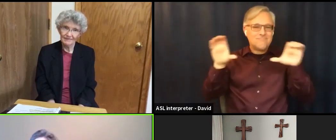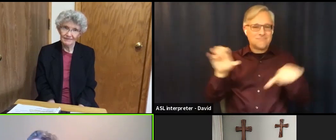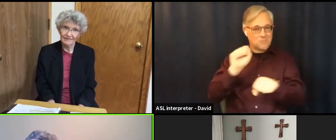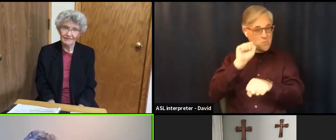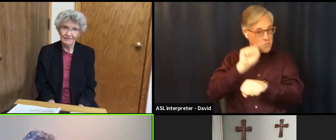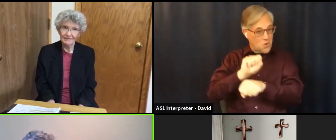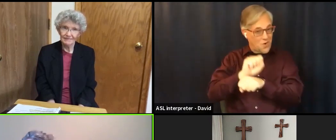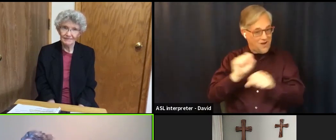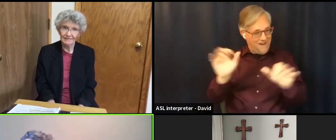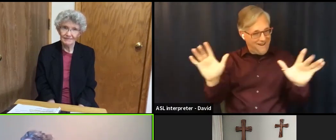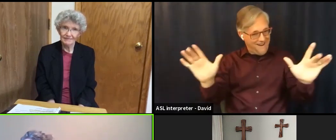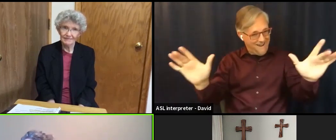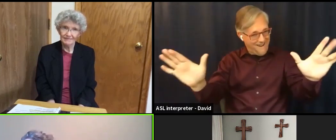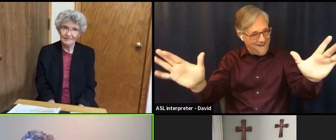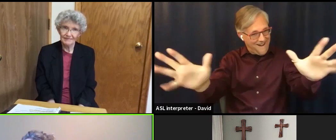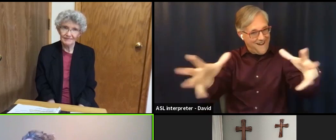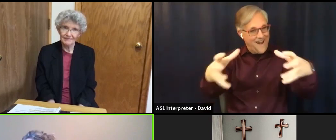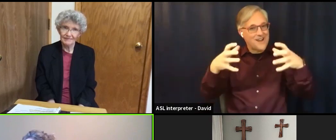together.